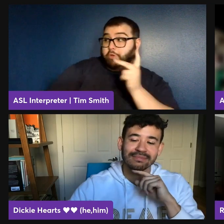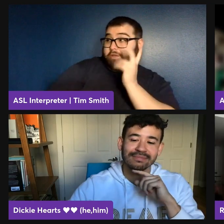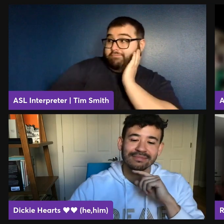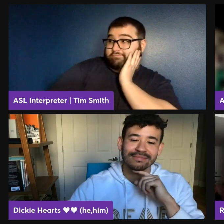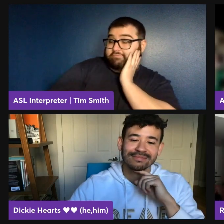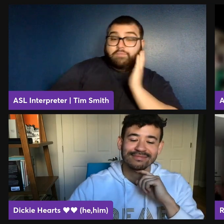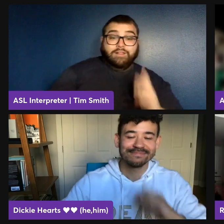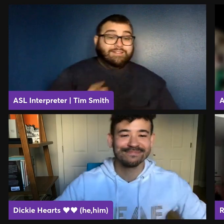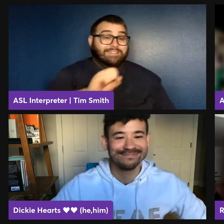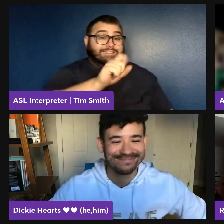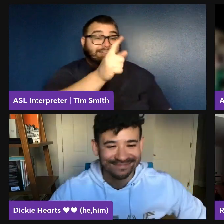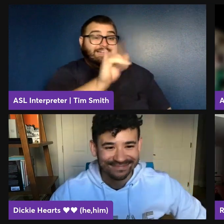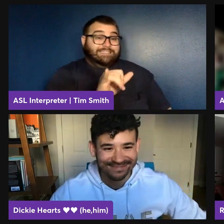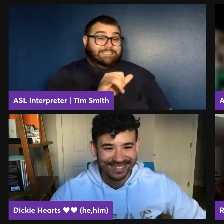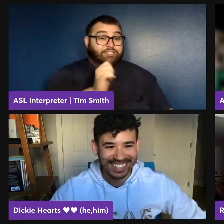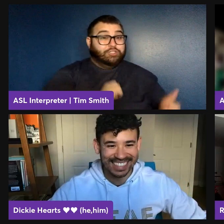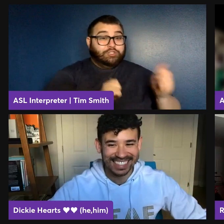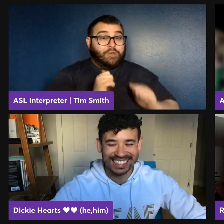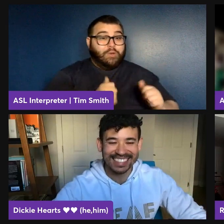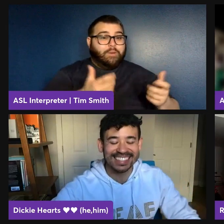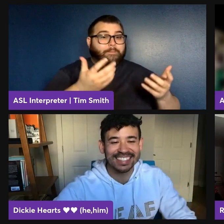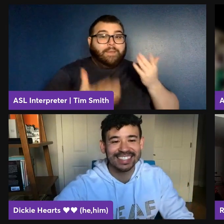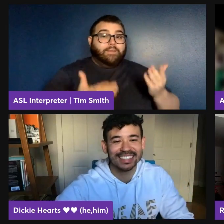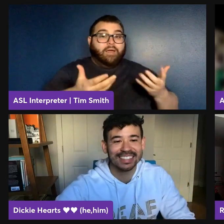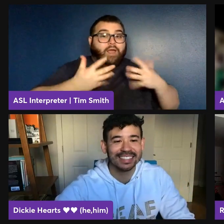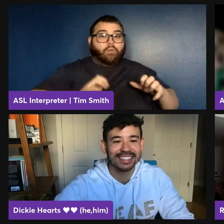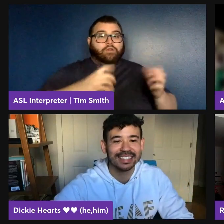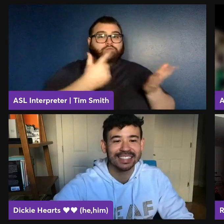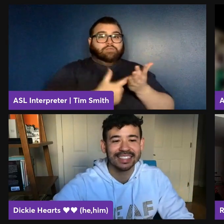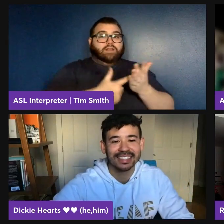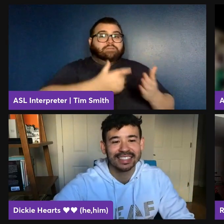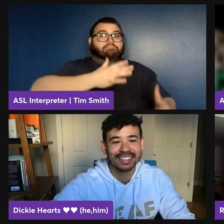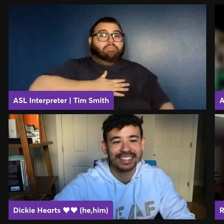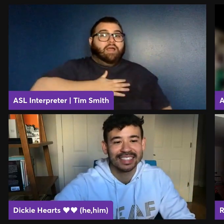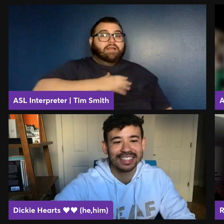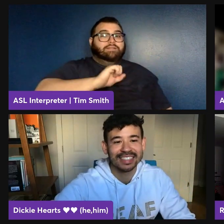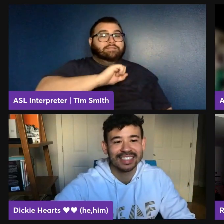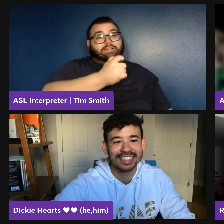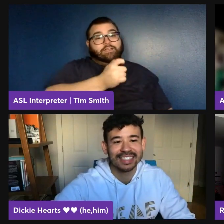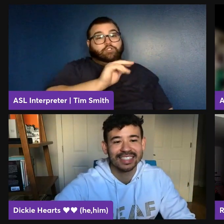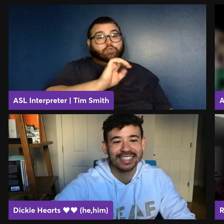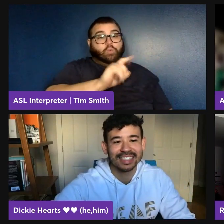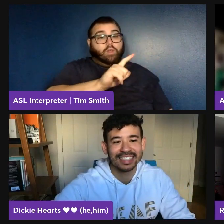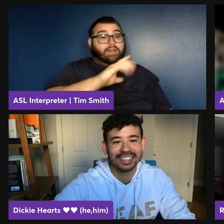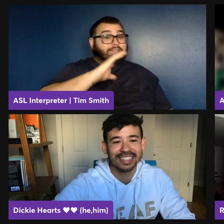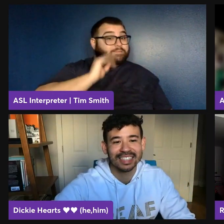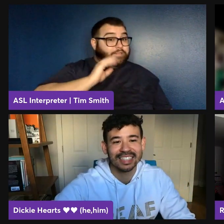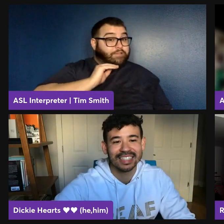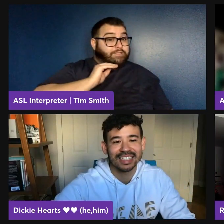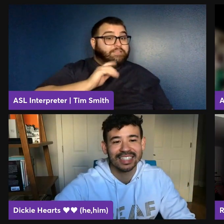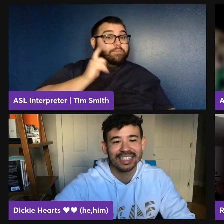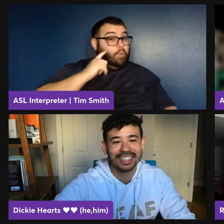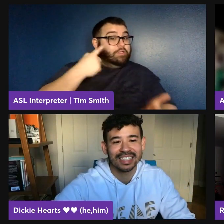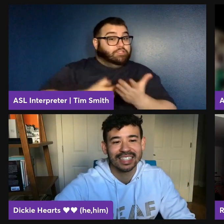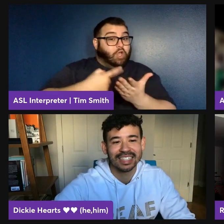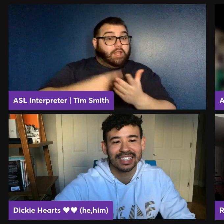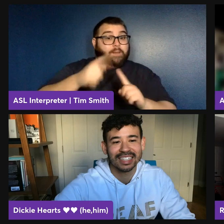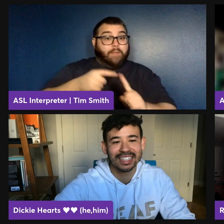very sexy show. I may not want to talk about my sexual experiences, but we're certainly talking about